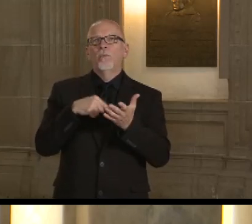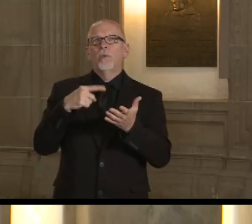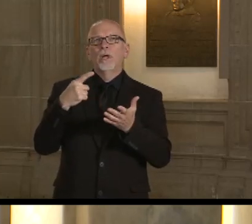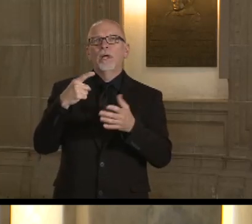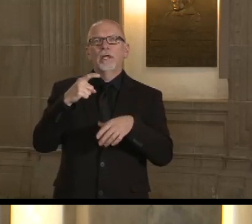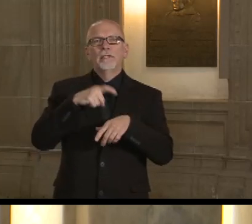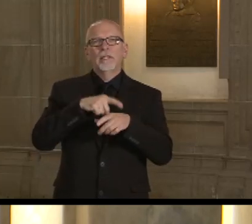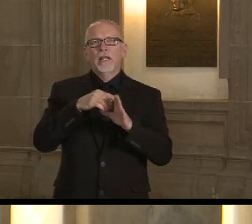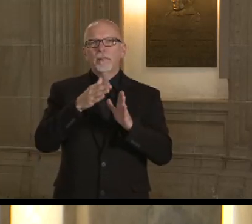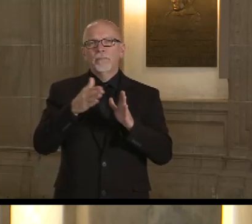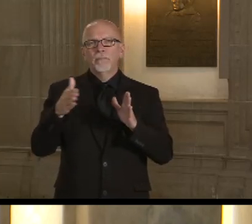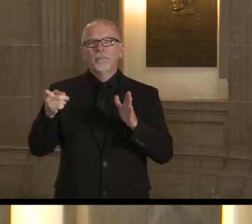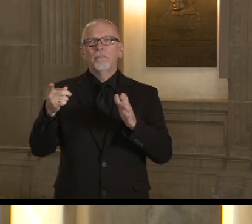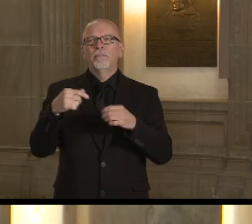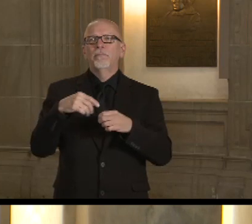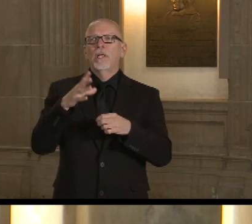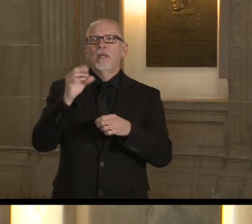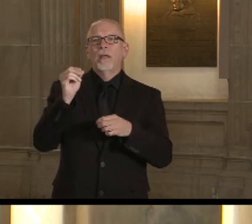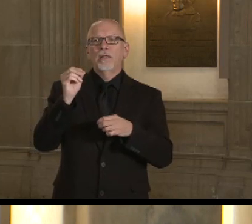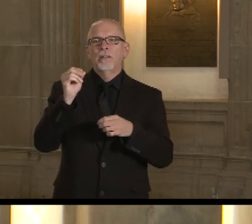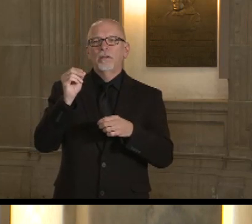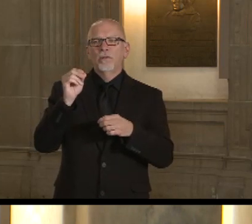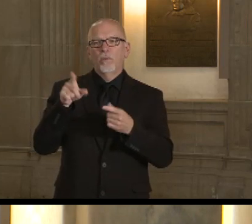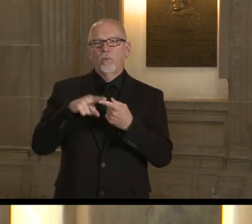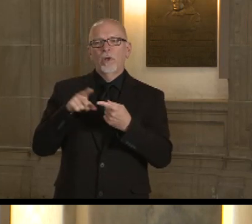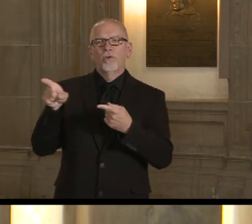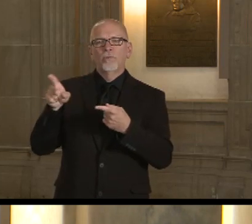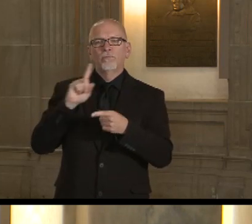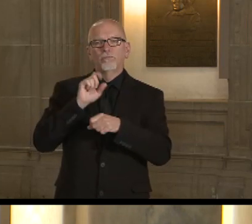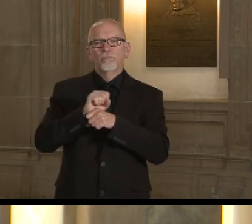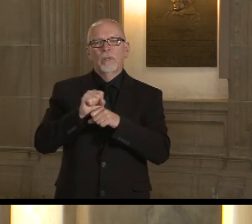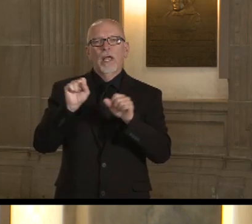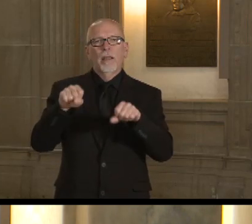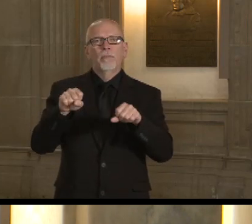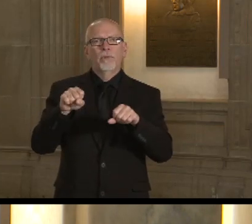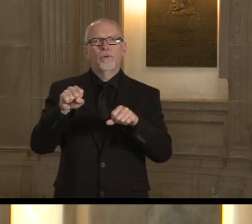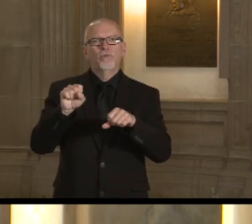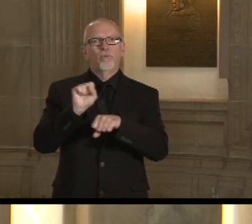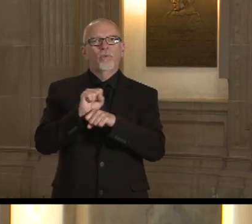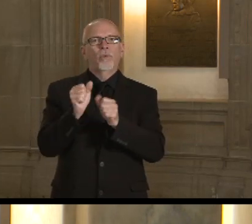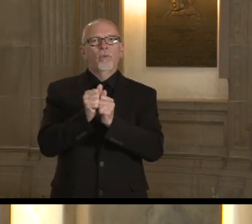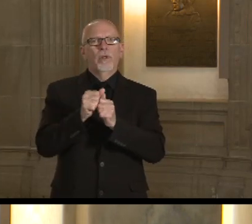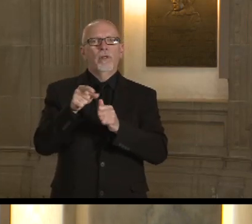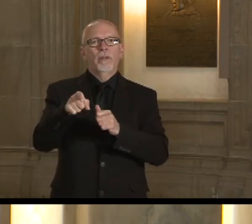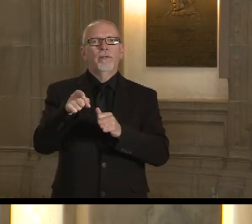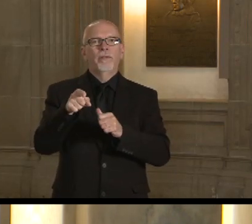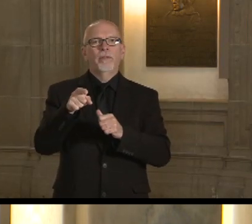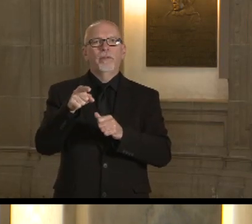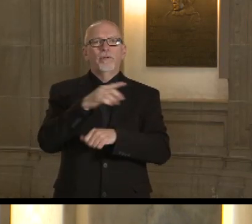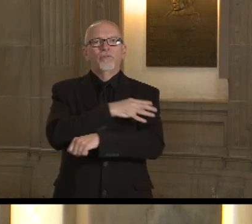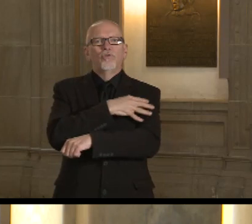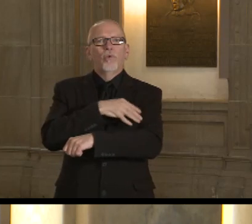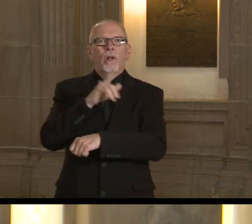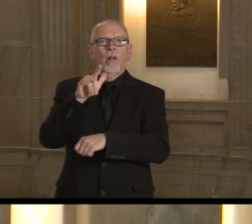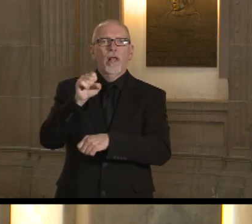timetable and proportionality? And when were you then able to work with the Brigadier General and the Superintendent and